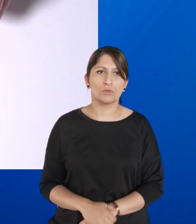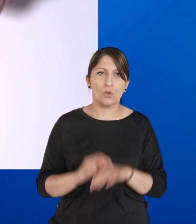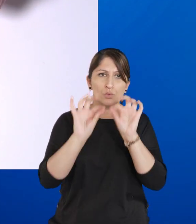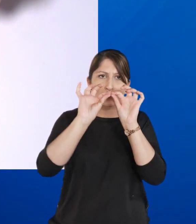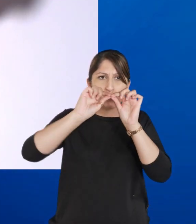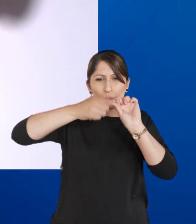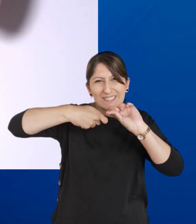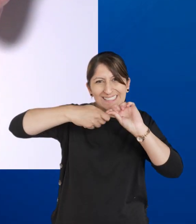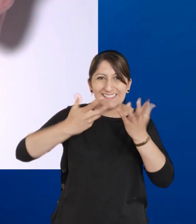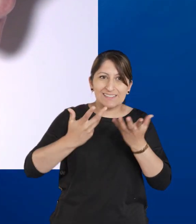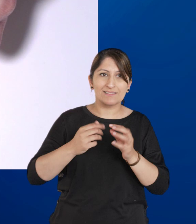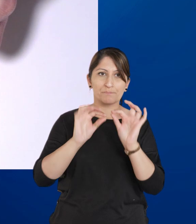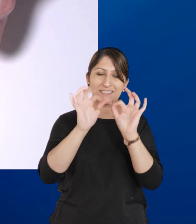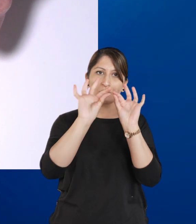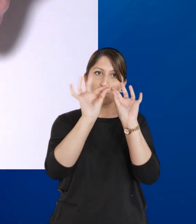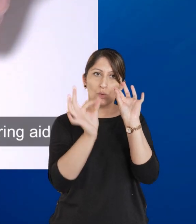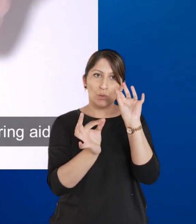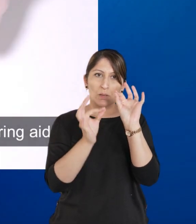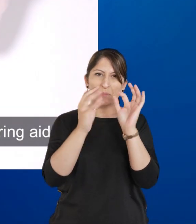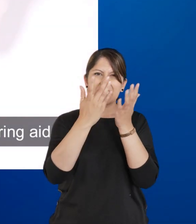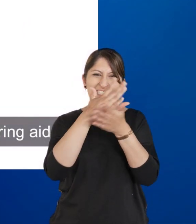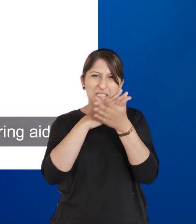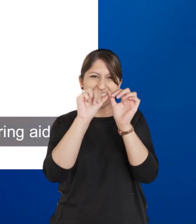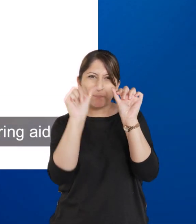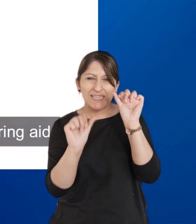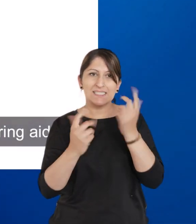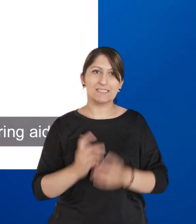twisted, squashed or split. Check that the